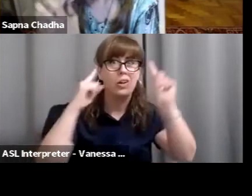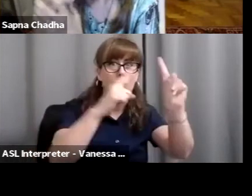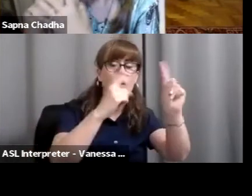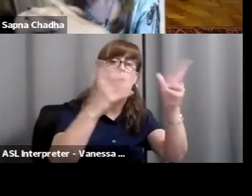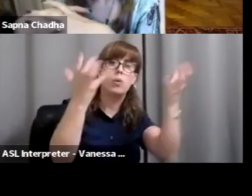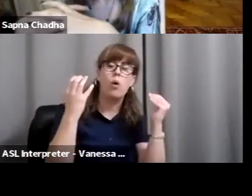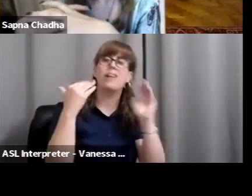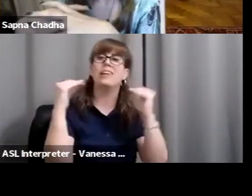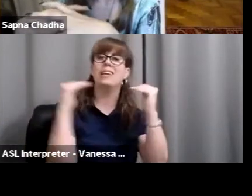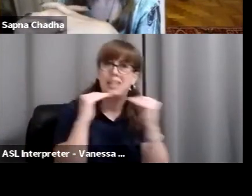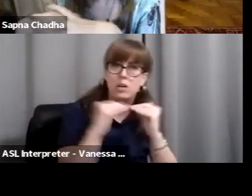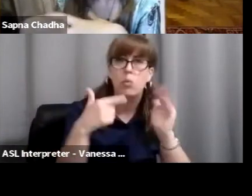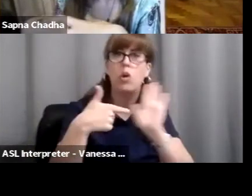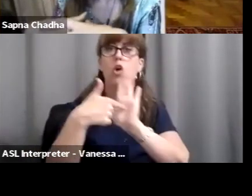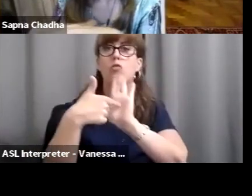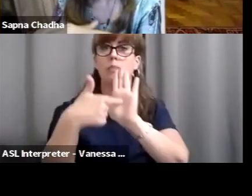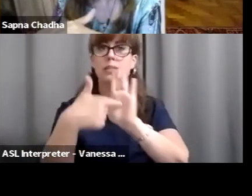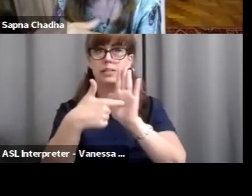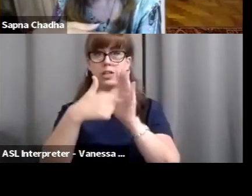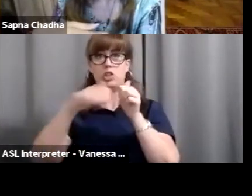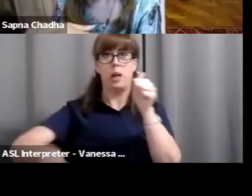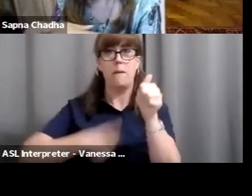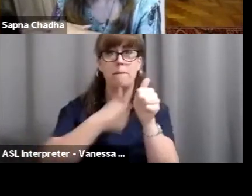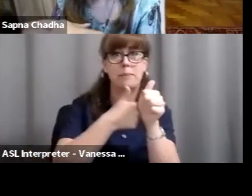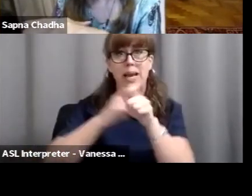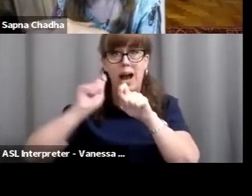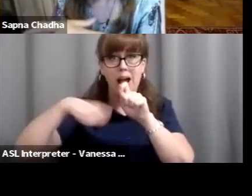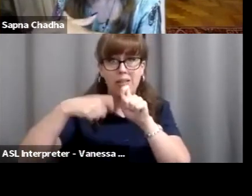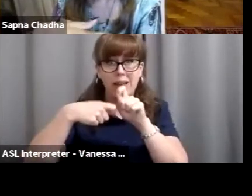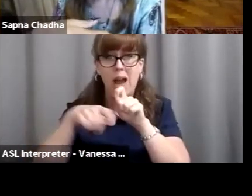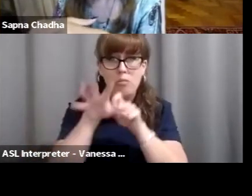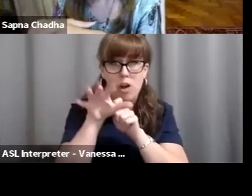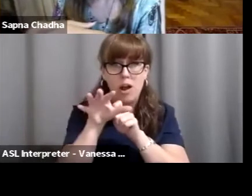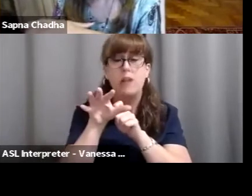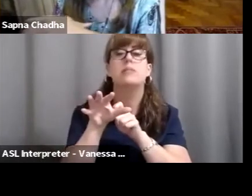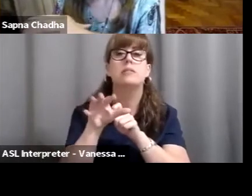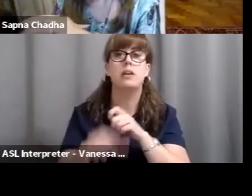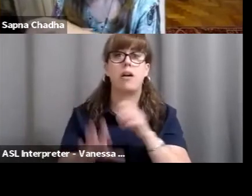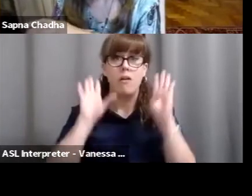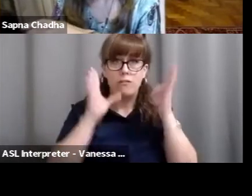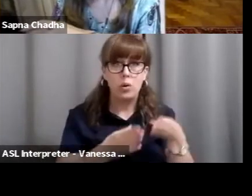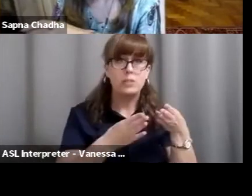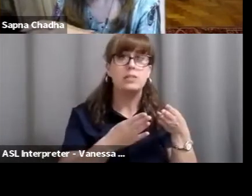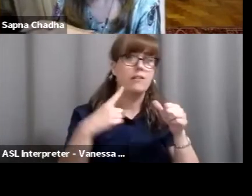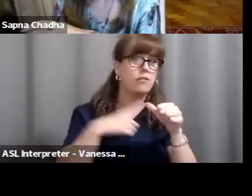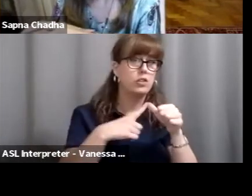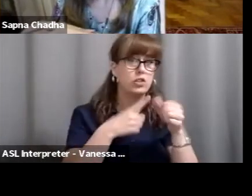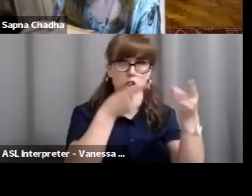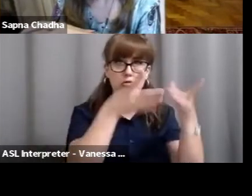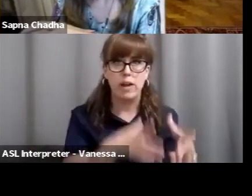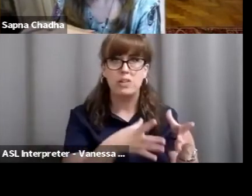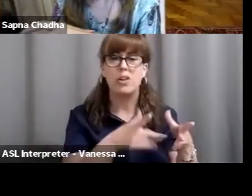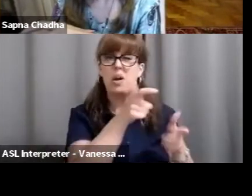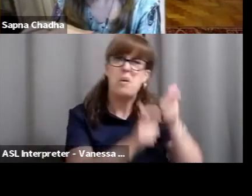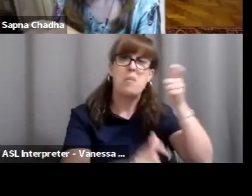camera, focusing first on directors who play the biggest role in crafting